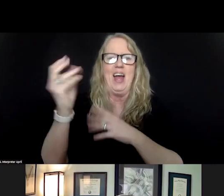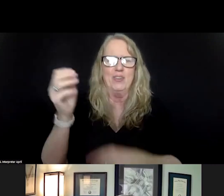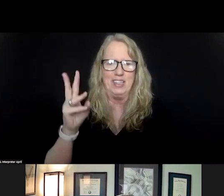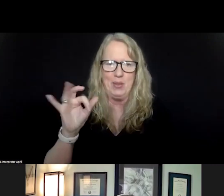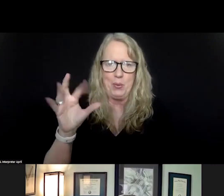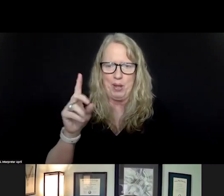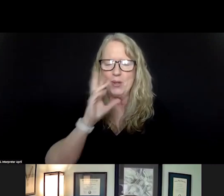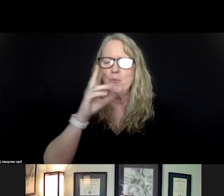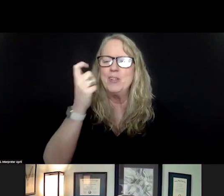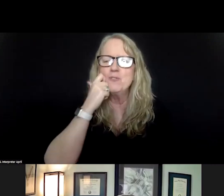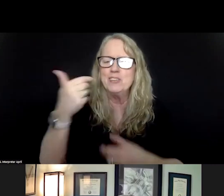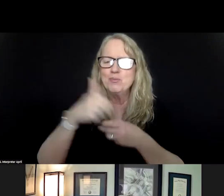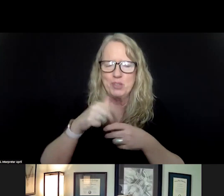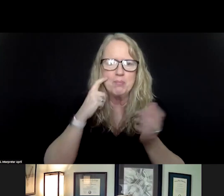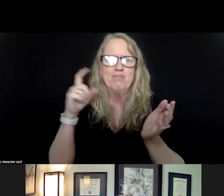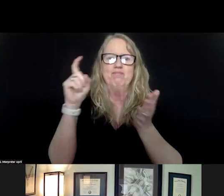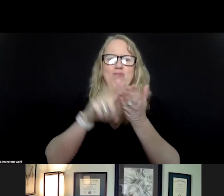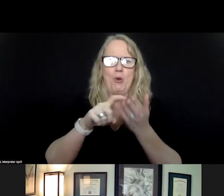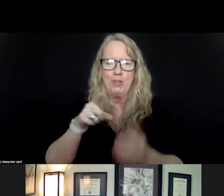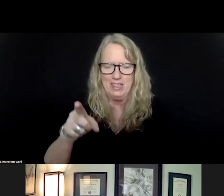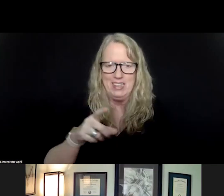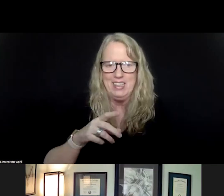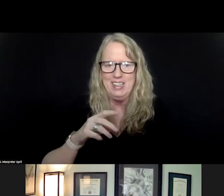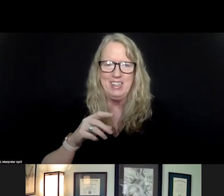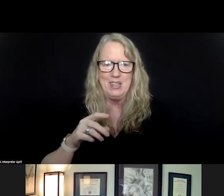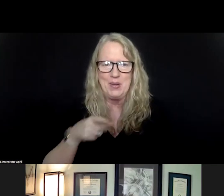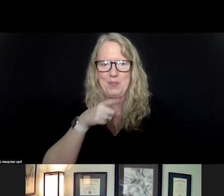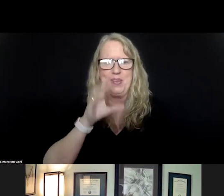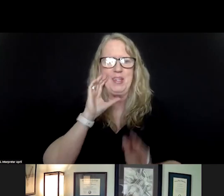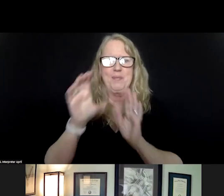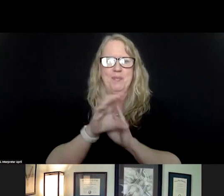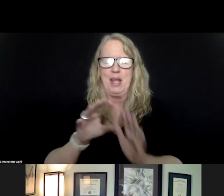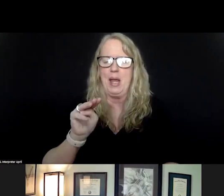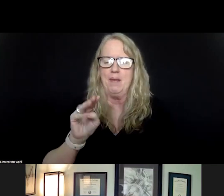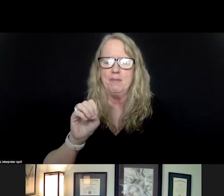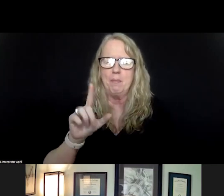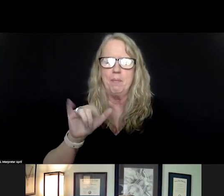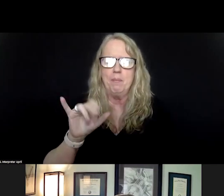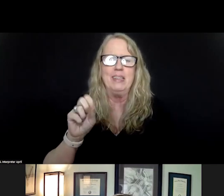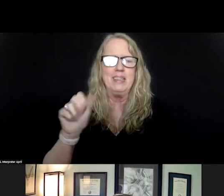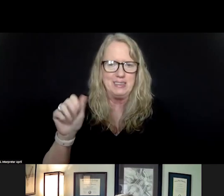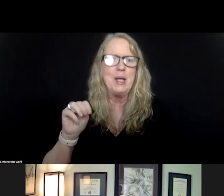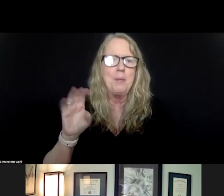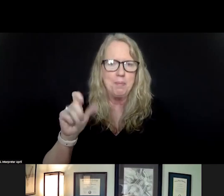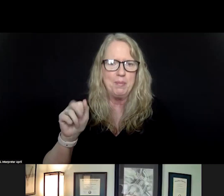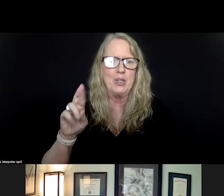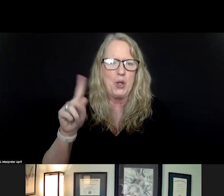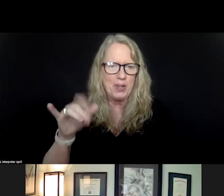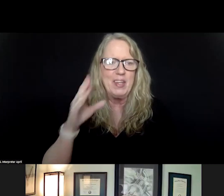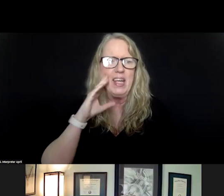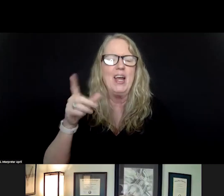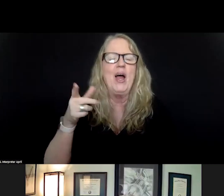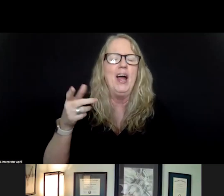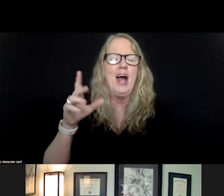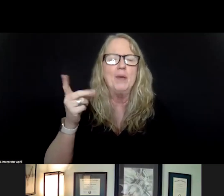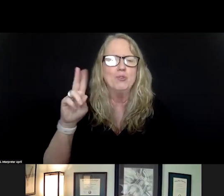participates in the Crisis Jam spotted this image of Melissa McCarthy, I believe on RuPaul's Drag Race,